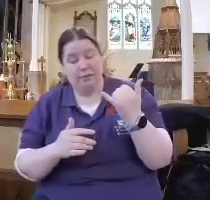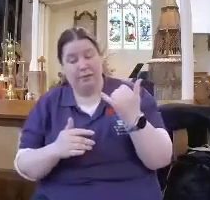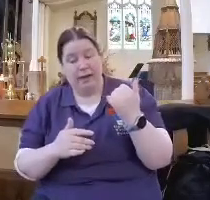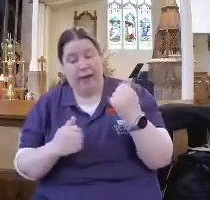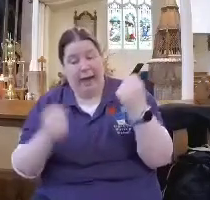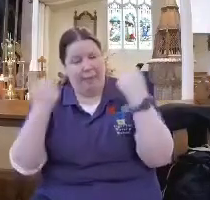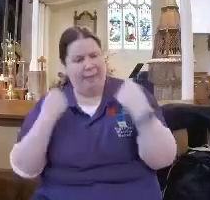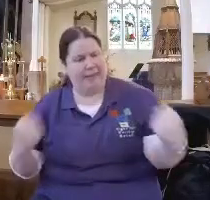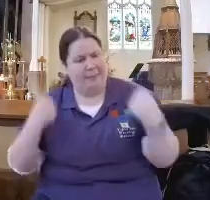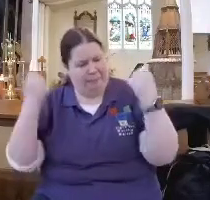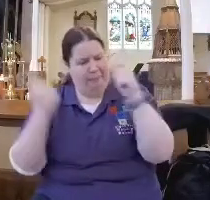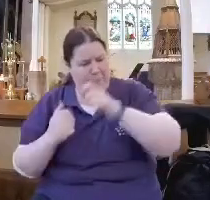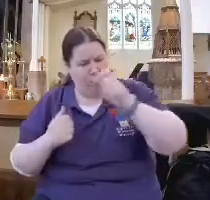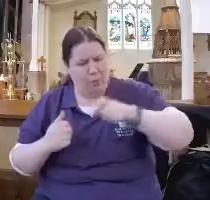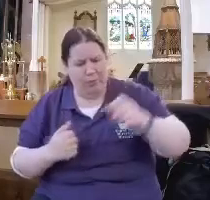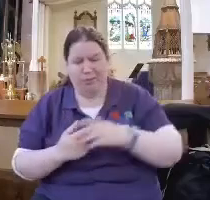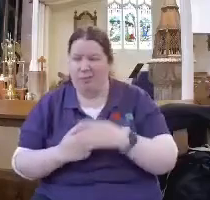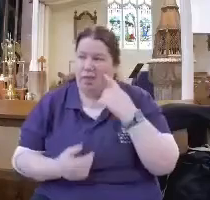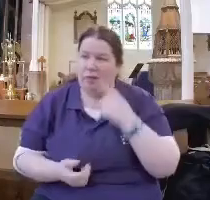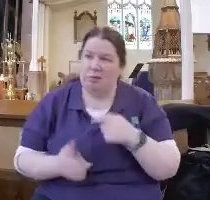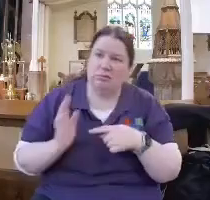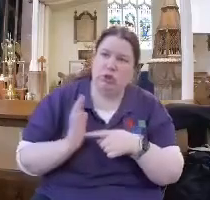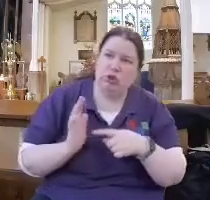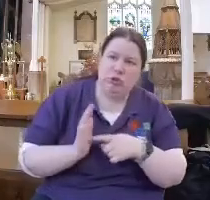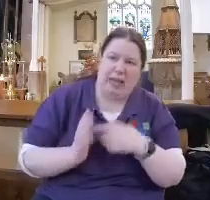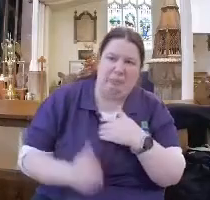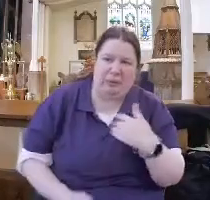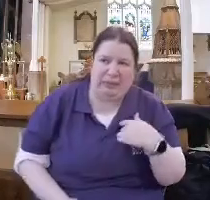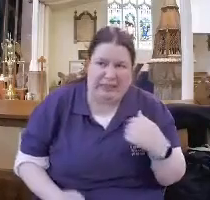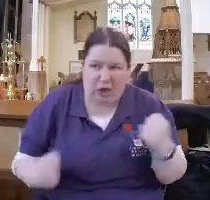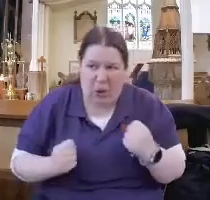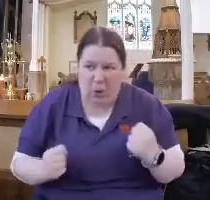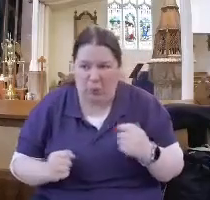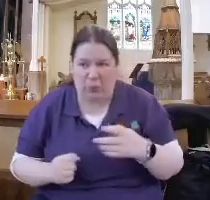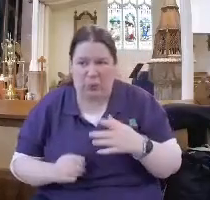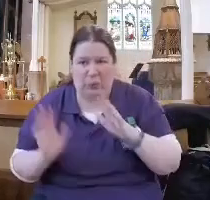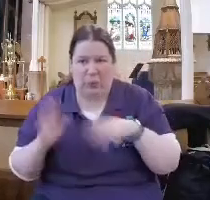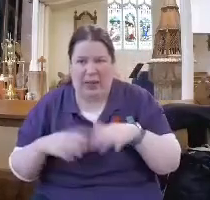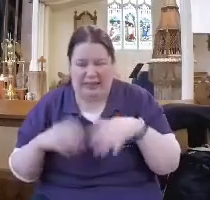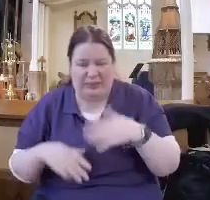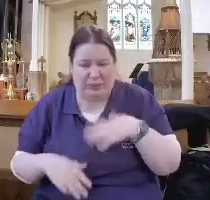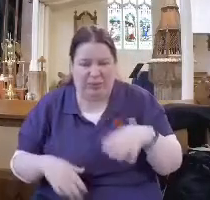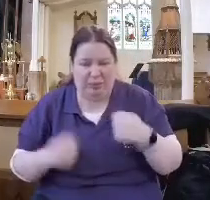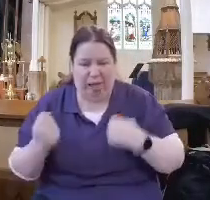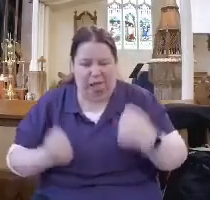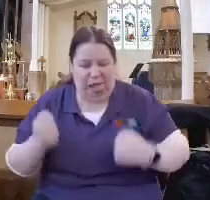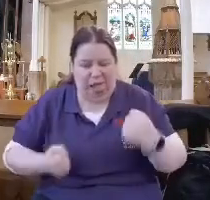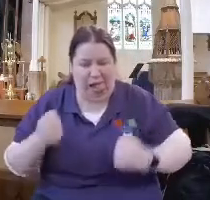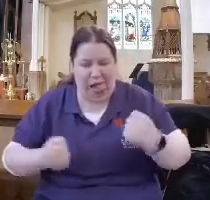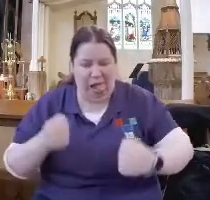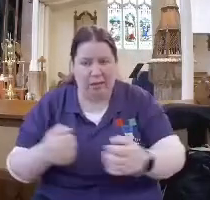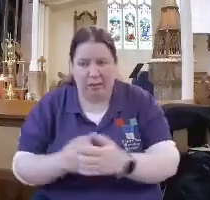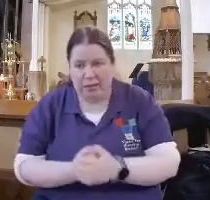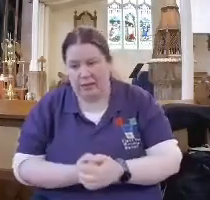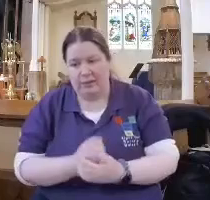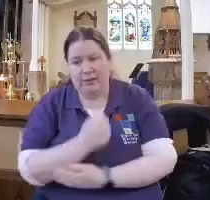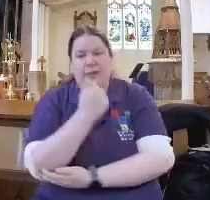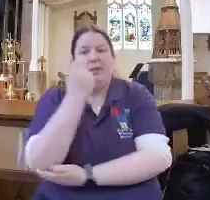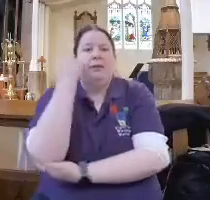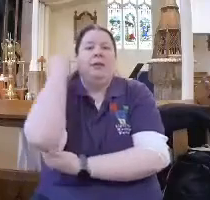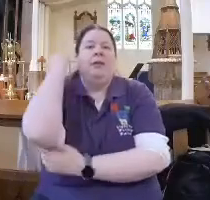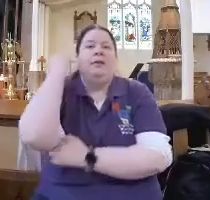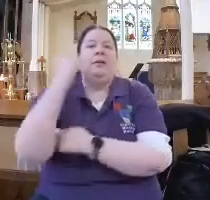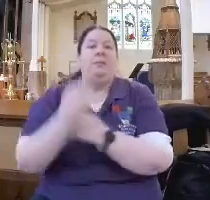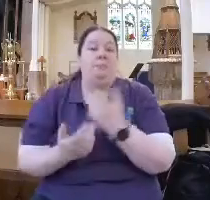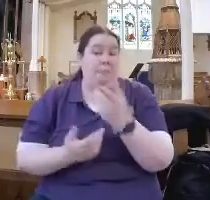they must think, it's a cold, wet Tuesday. I don't want to be running around a track training. Those of us